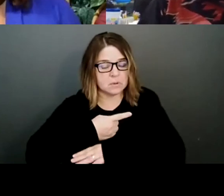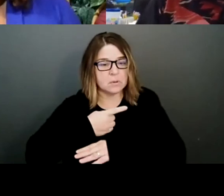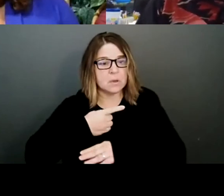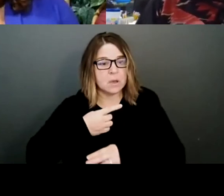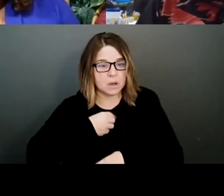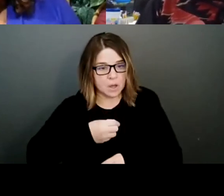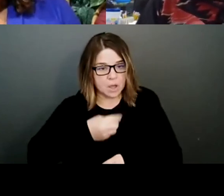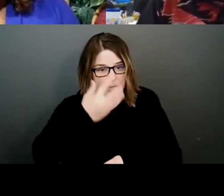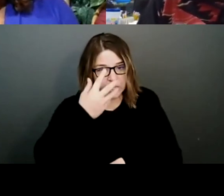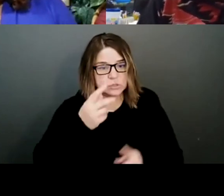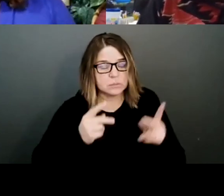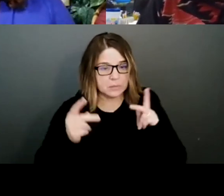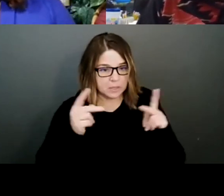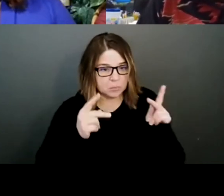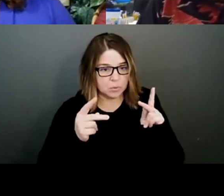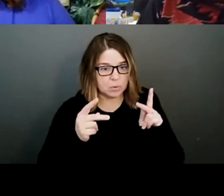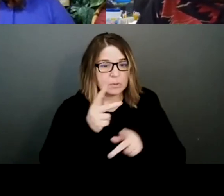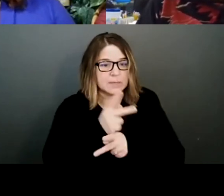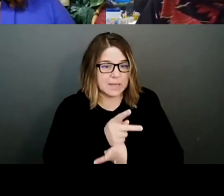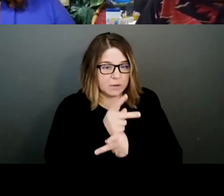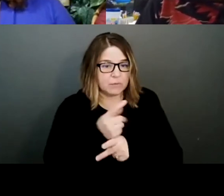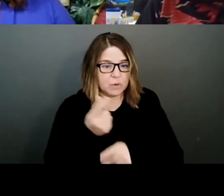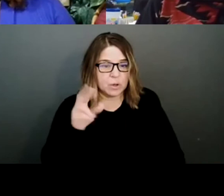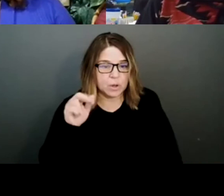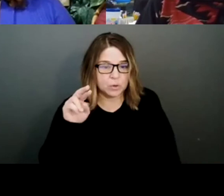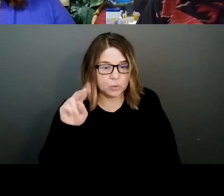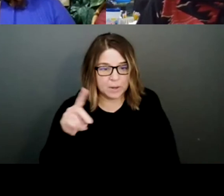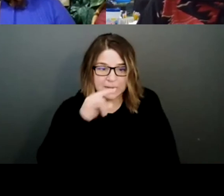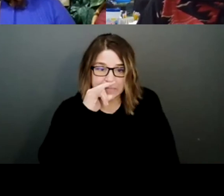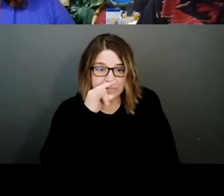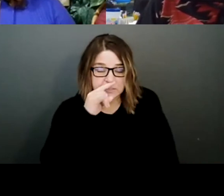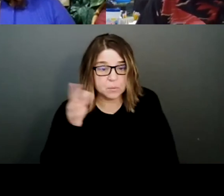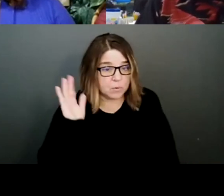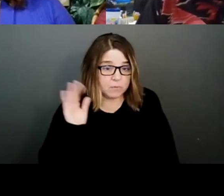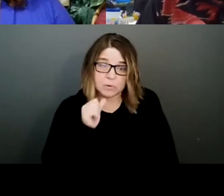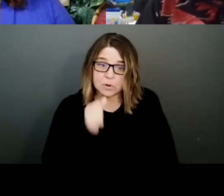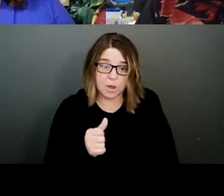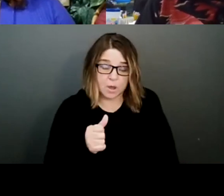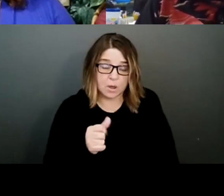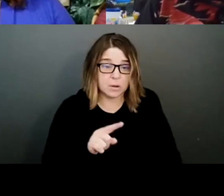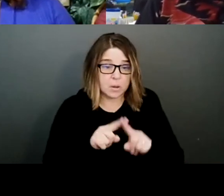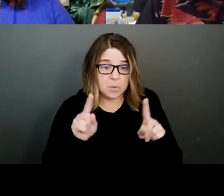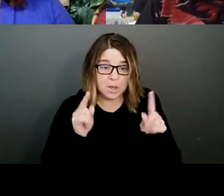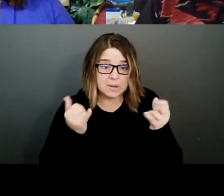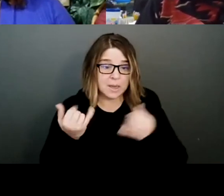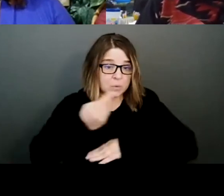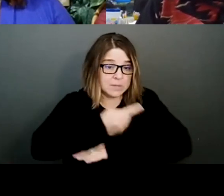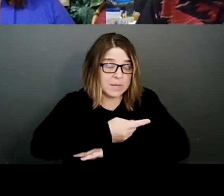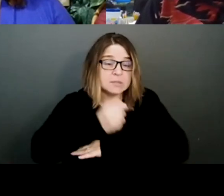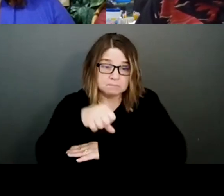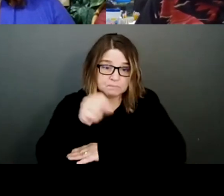Caucasian people to be caring for their grandkids, whereas before it wasn't. But now it